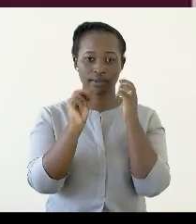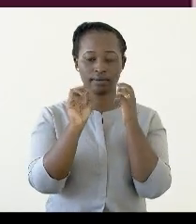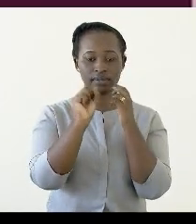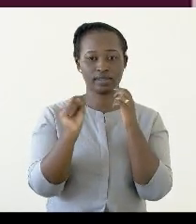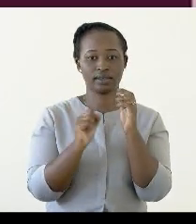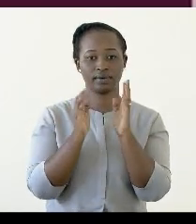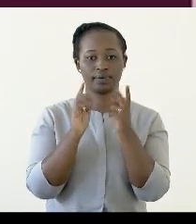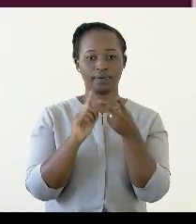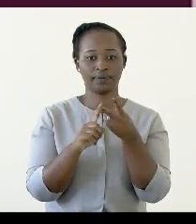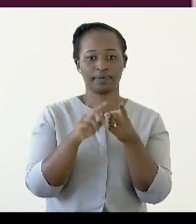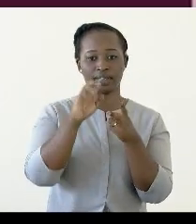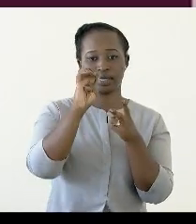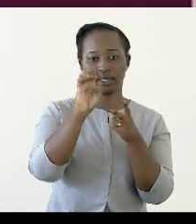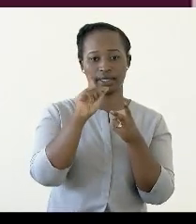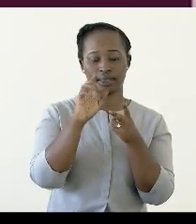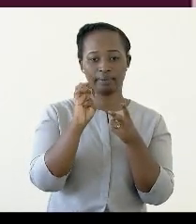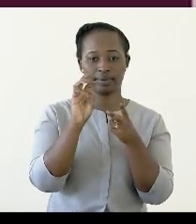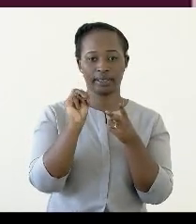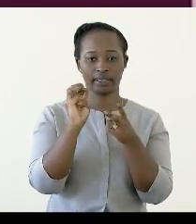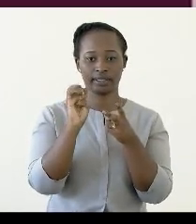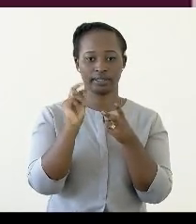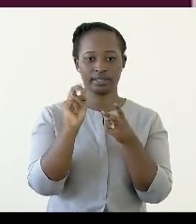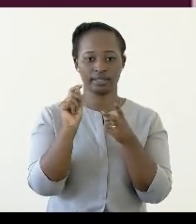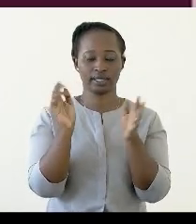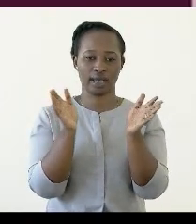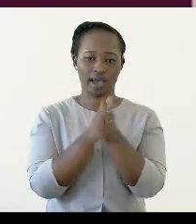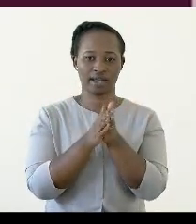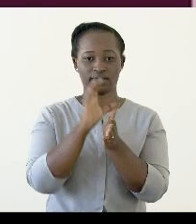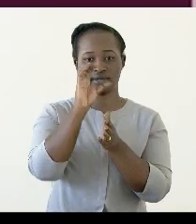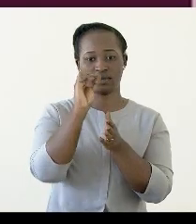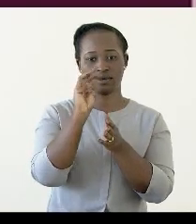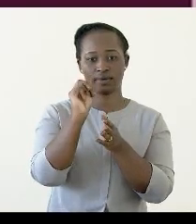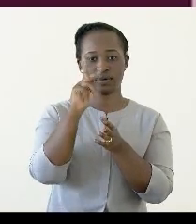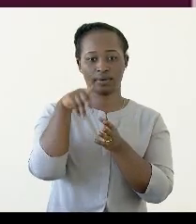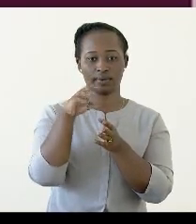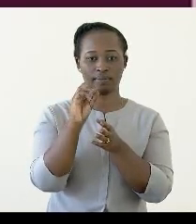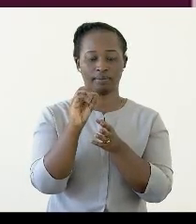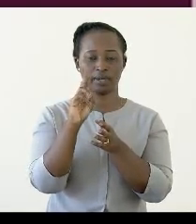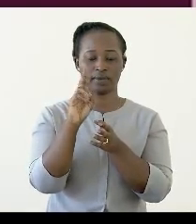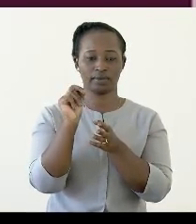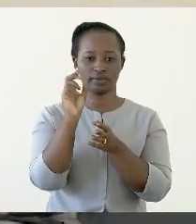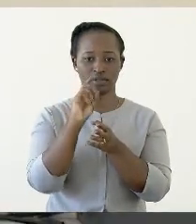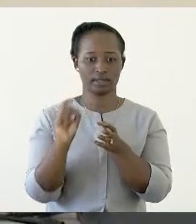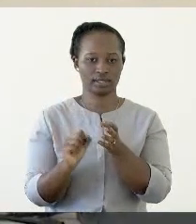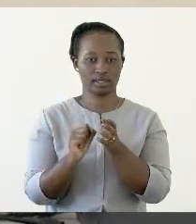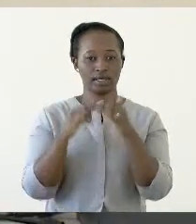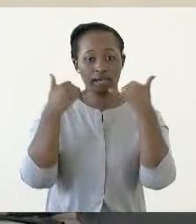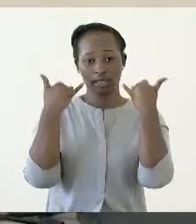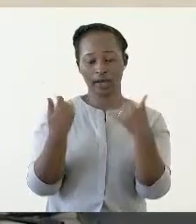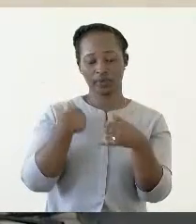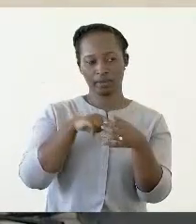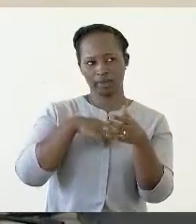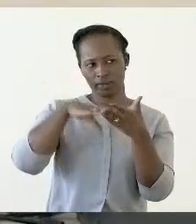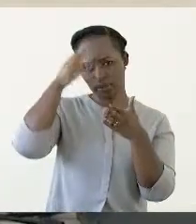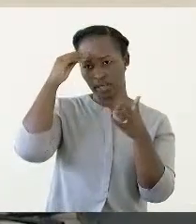today we will have a new lesson. We have seen that matter is composed by